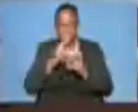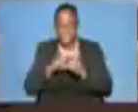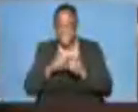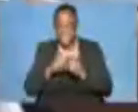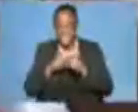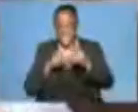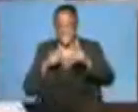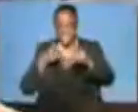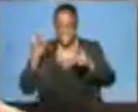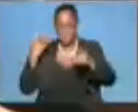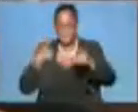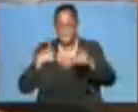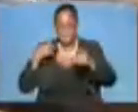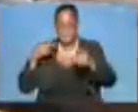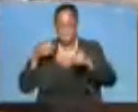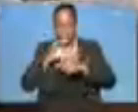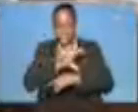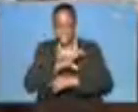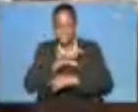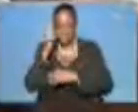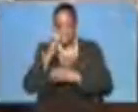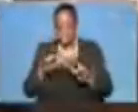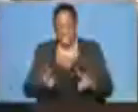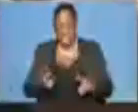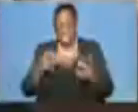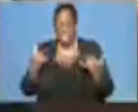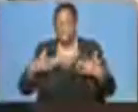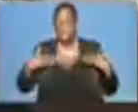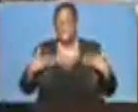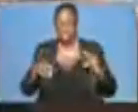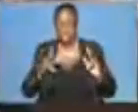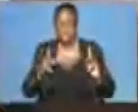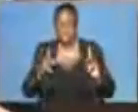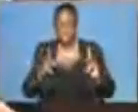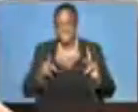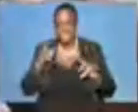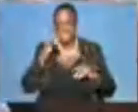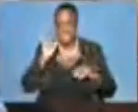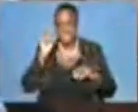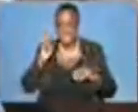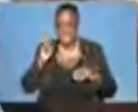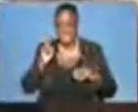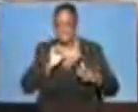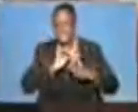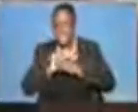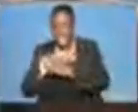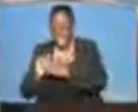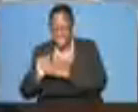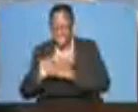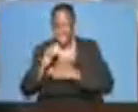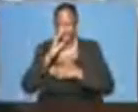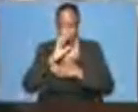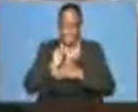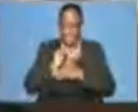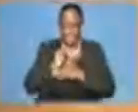an ex-police officer. That should never be. They need to be guided by senior officers, not working on